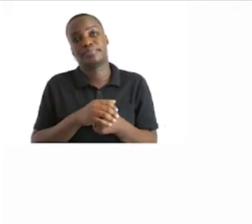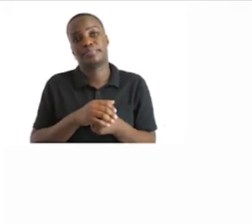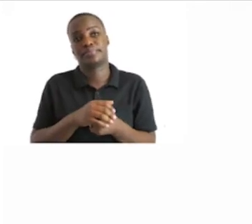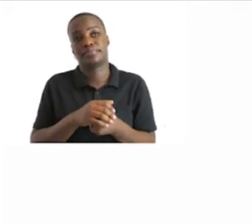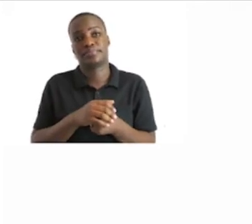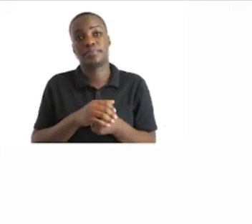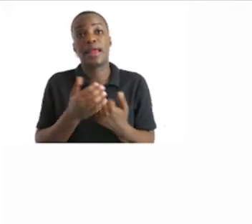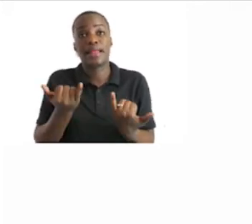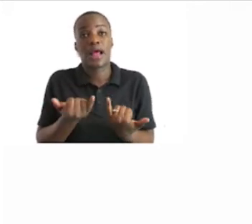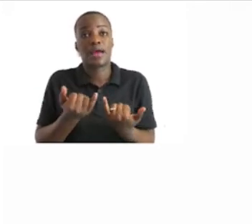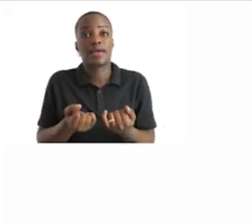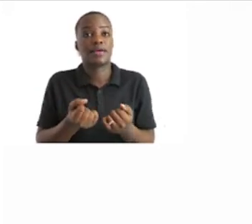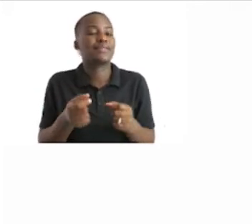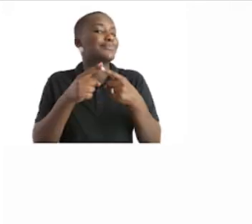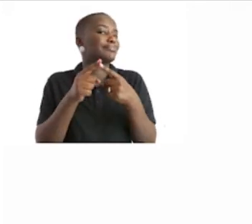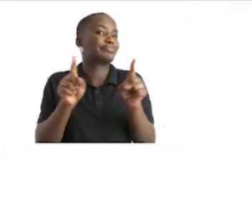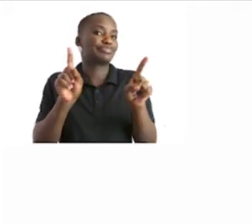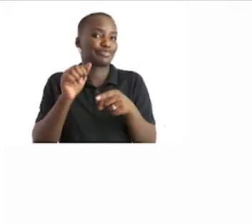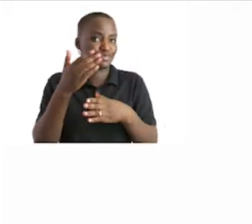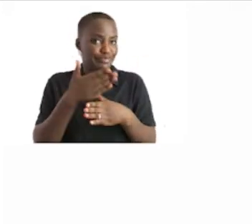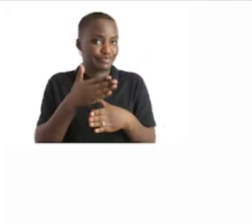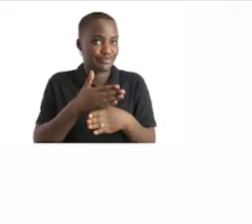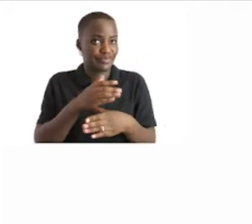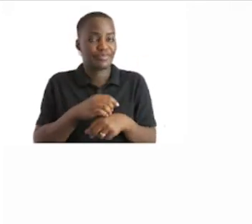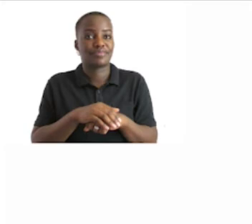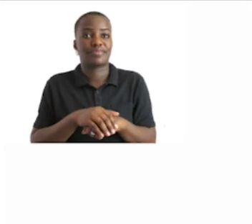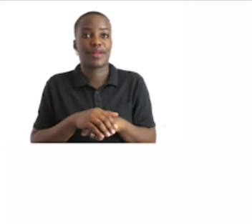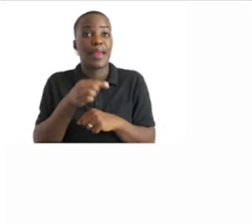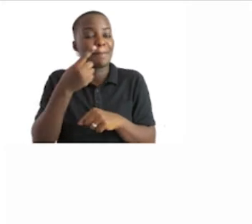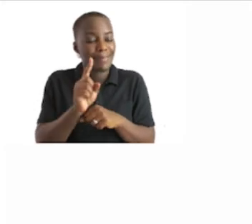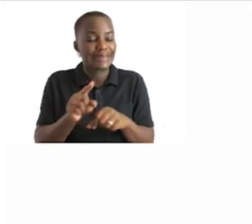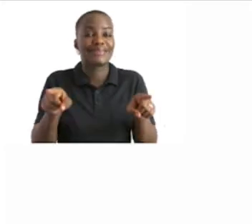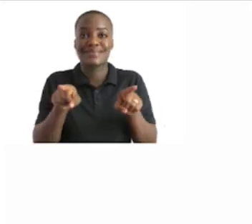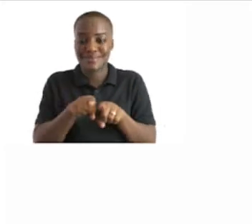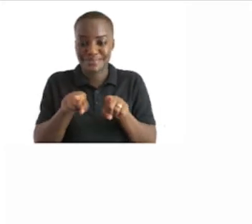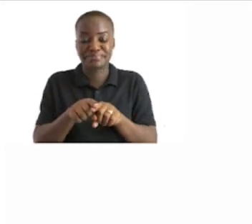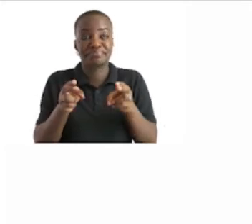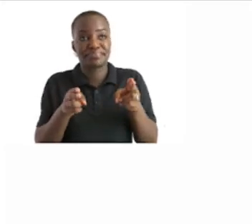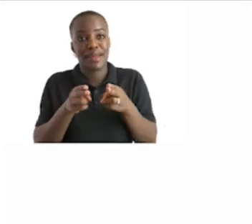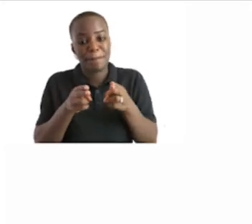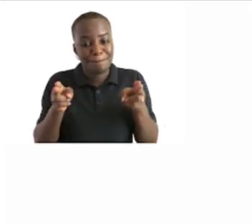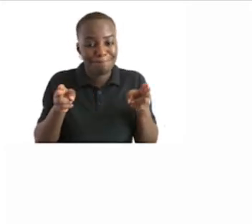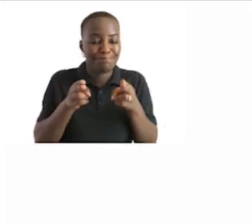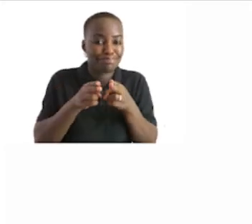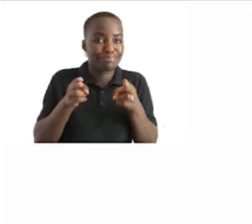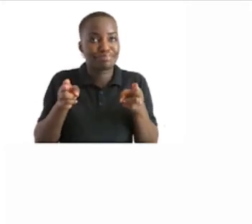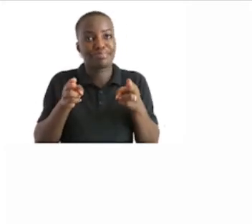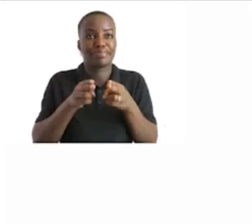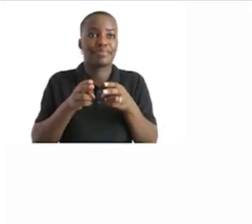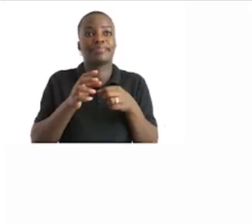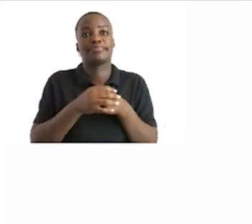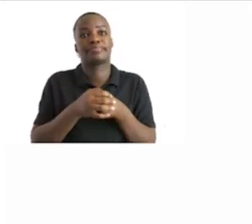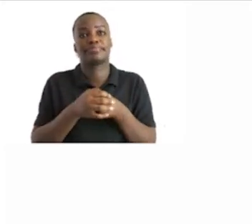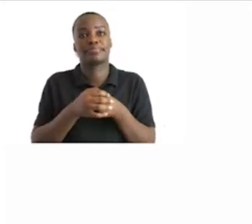On page 18 is a different exercise, but we are still dealing with measuring. Here we can see